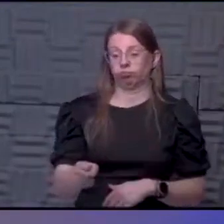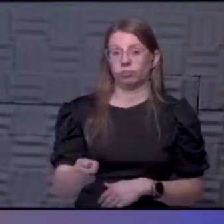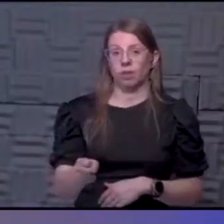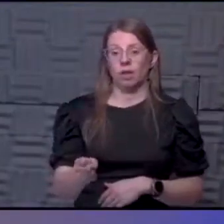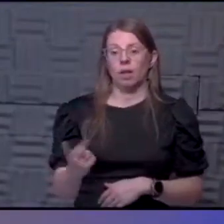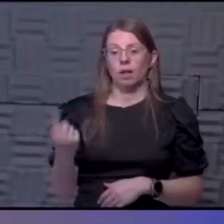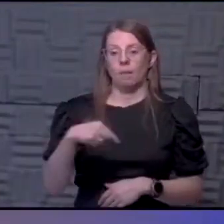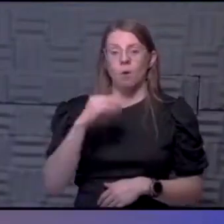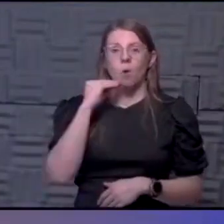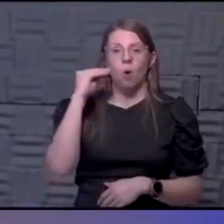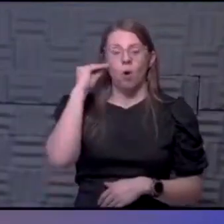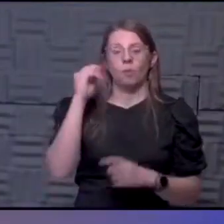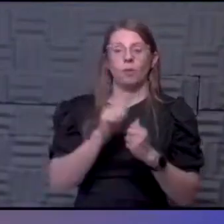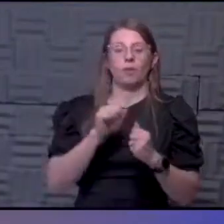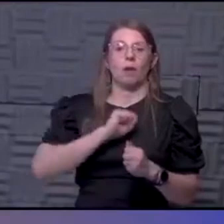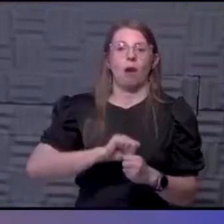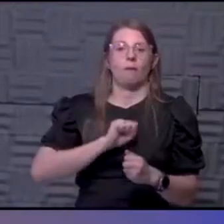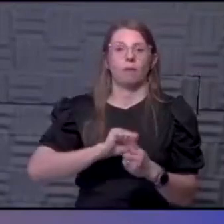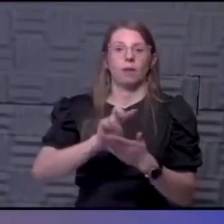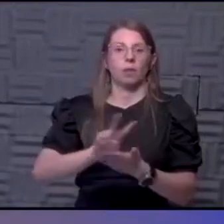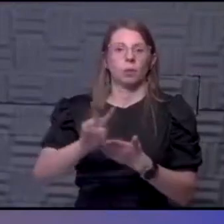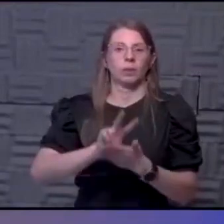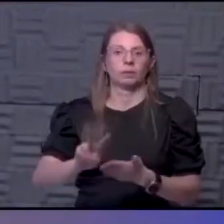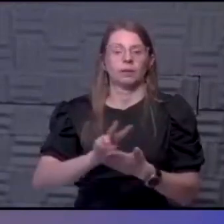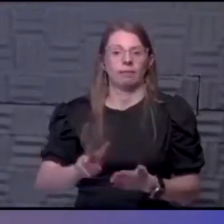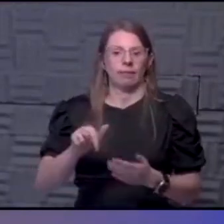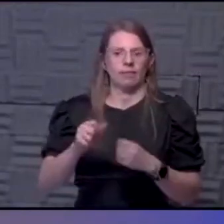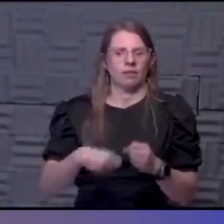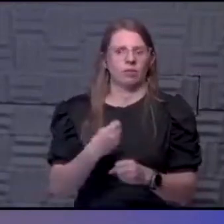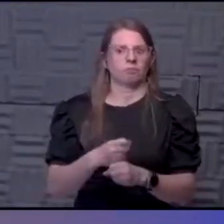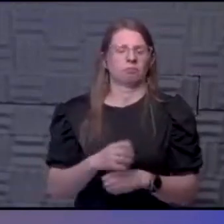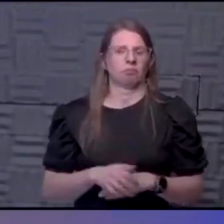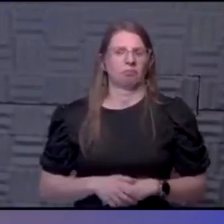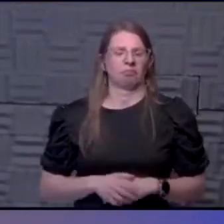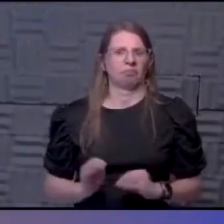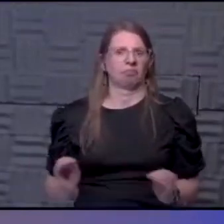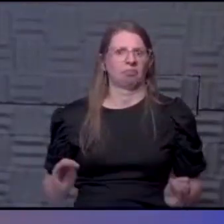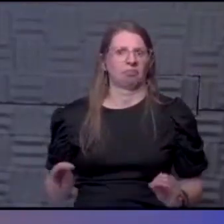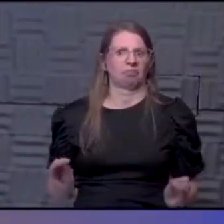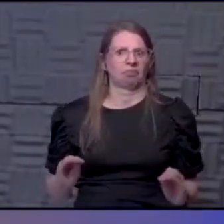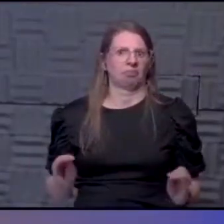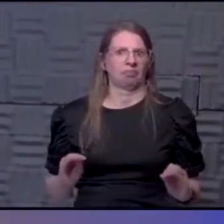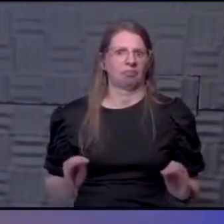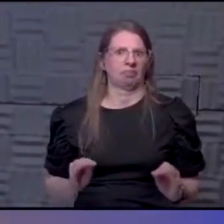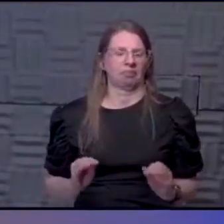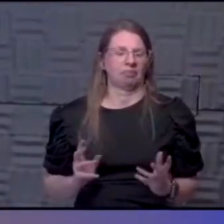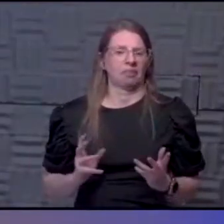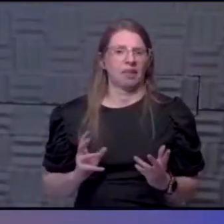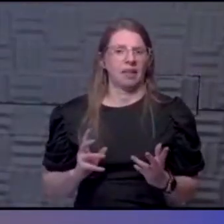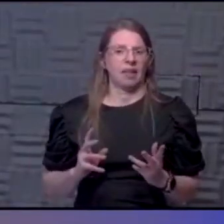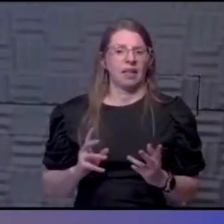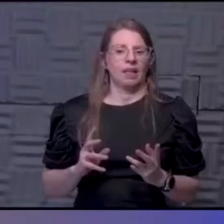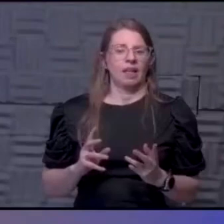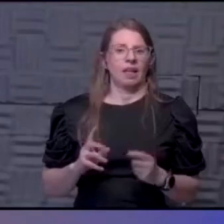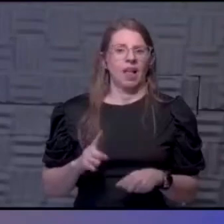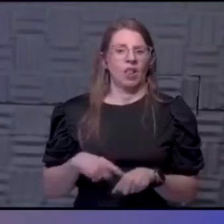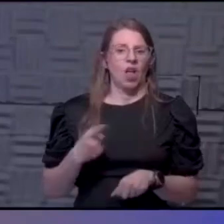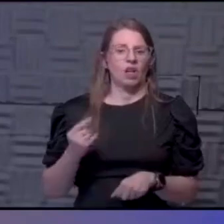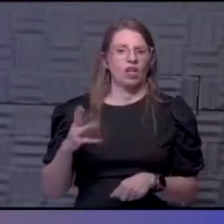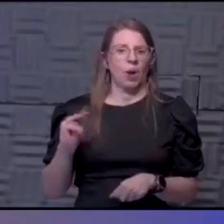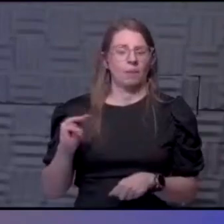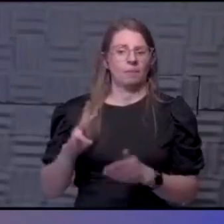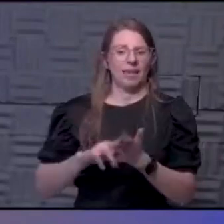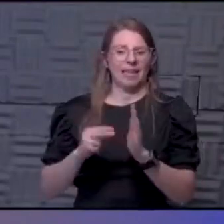with a cough, like, every other week. And this year it's been, nothing. So, I think the long-term lessons are just improved hygiene